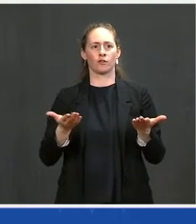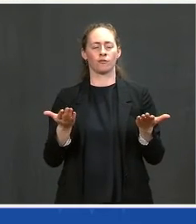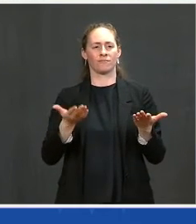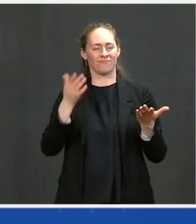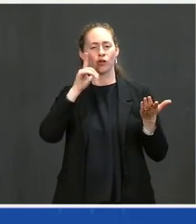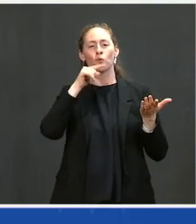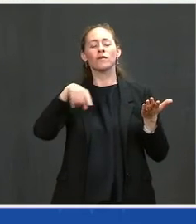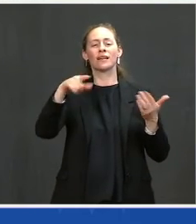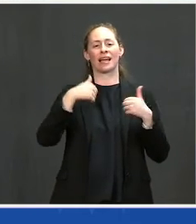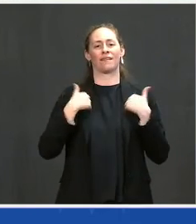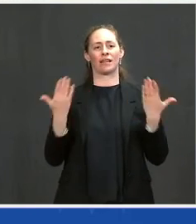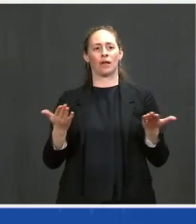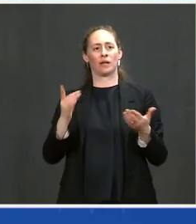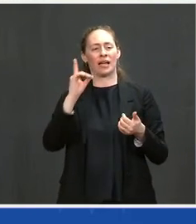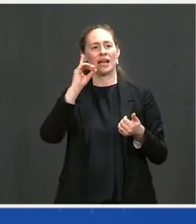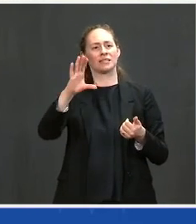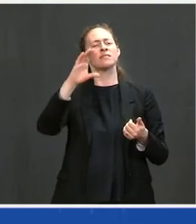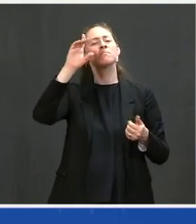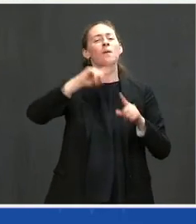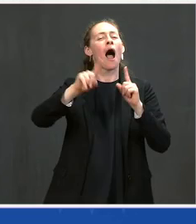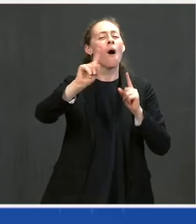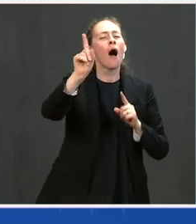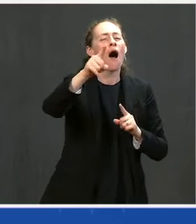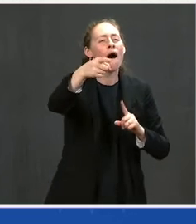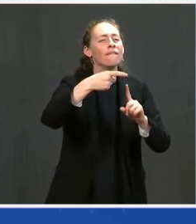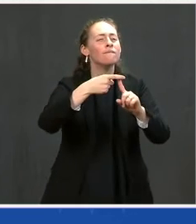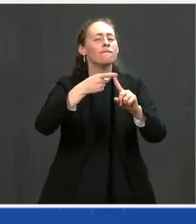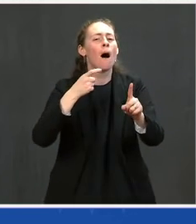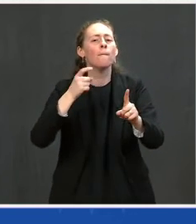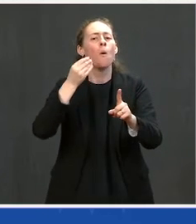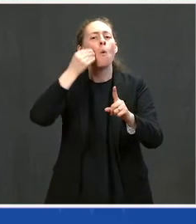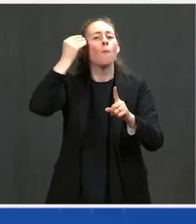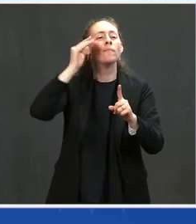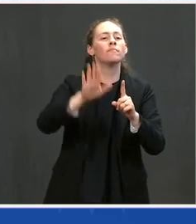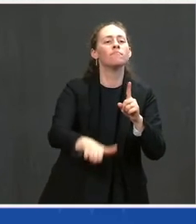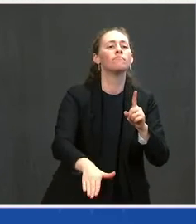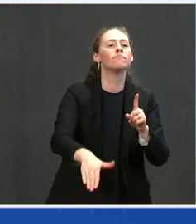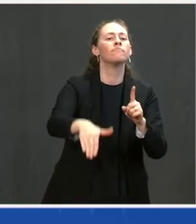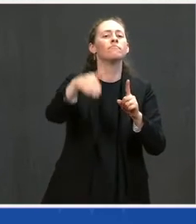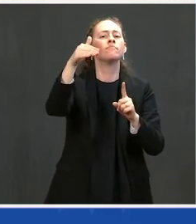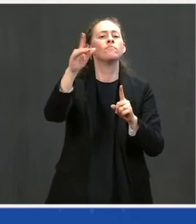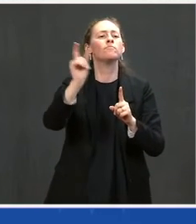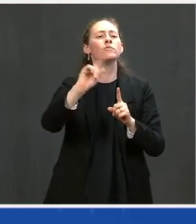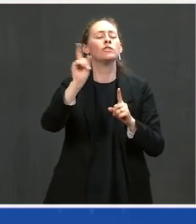all from. How many schools where the kids can't drink the water out of the fountain?